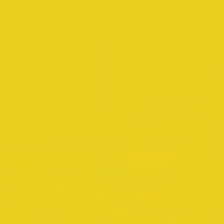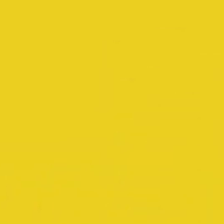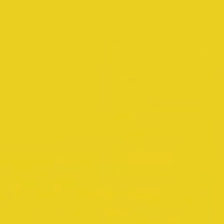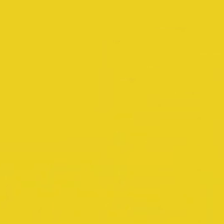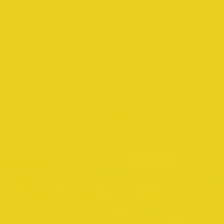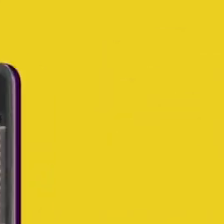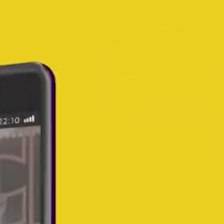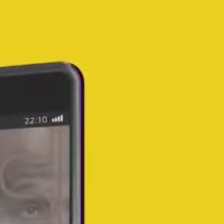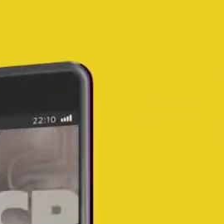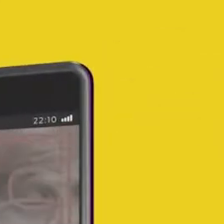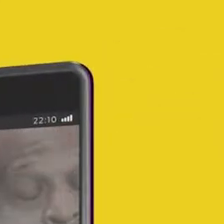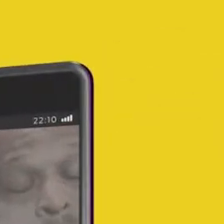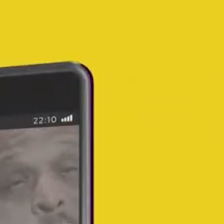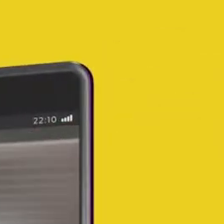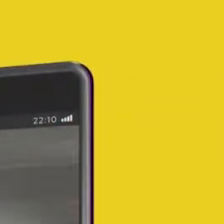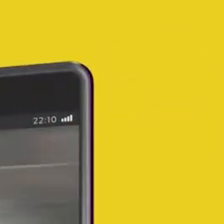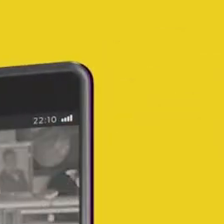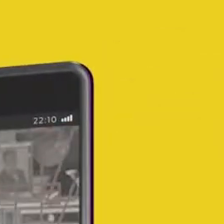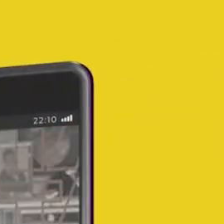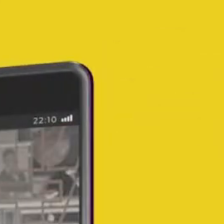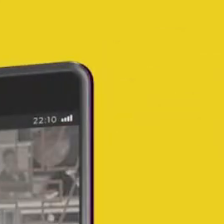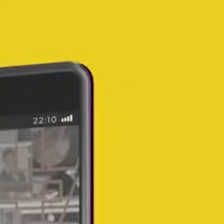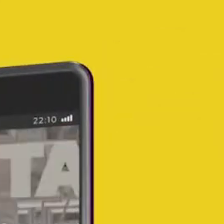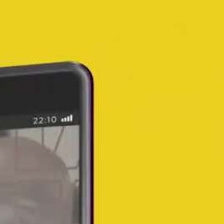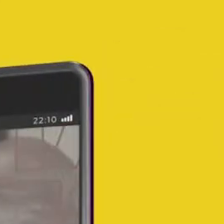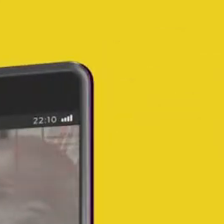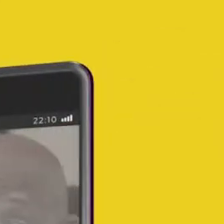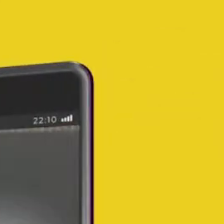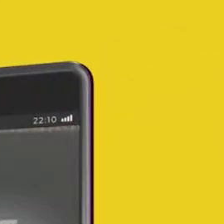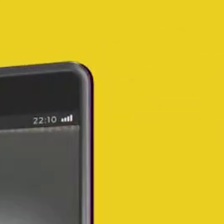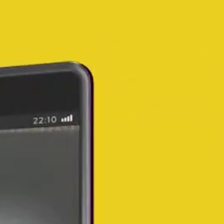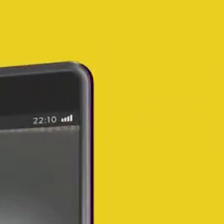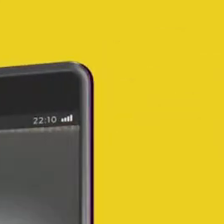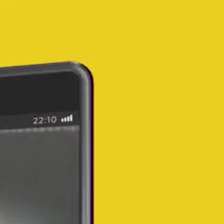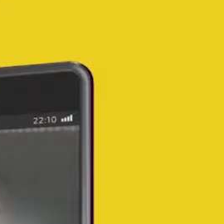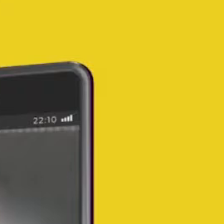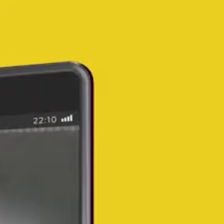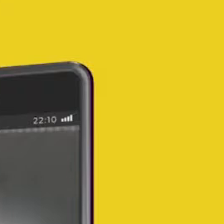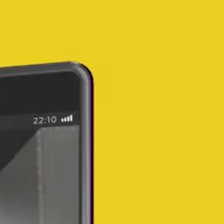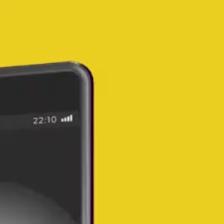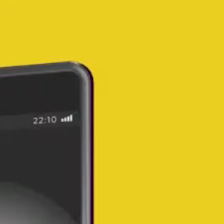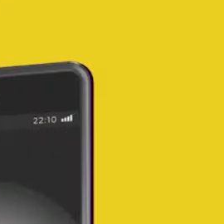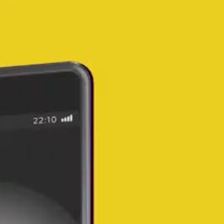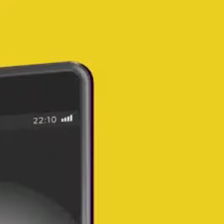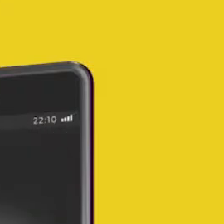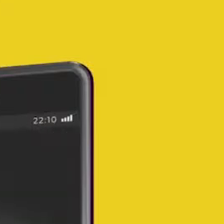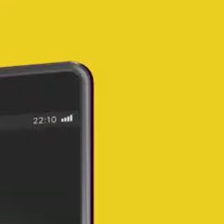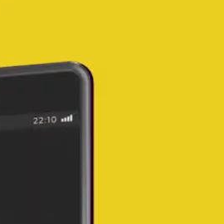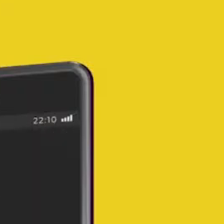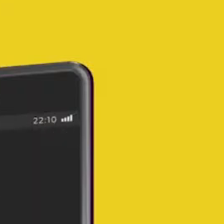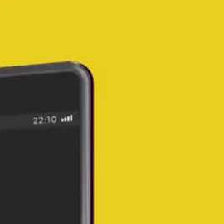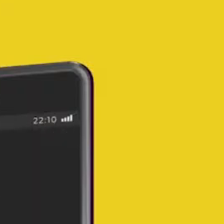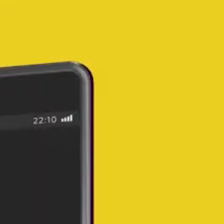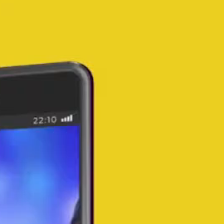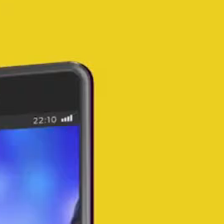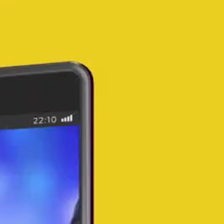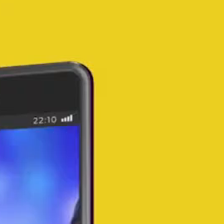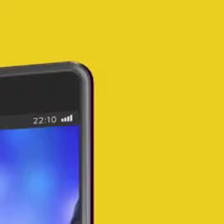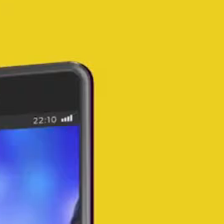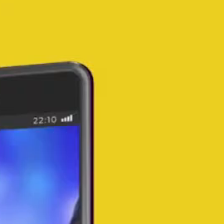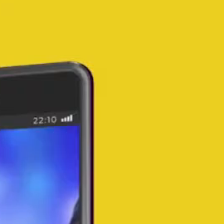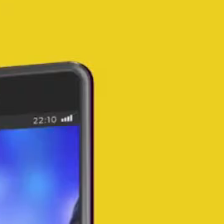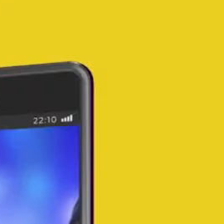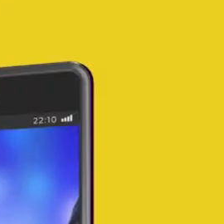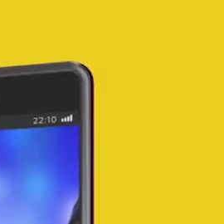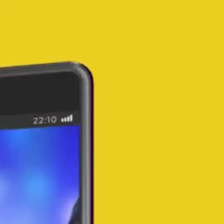Remember, if you want to stay up to date with more announcements like these, stay connected with our church family like never before by signing up for instant updates by